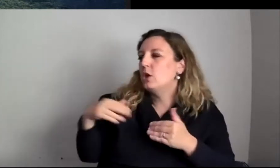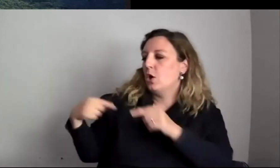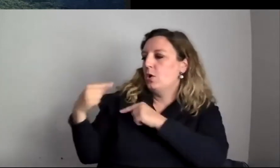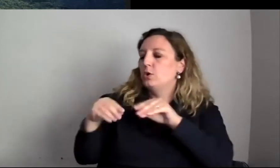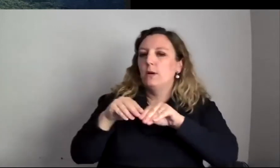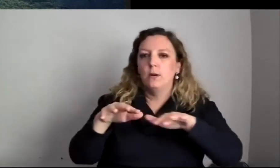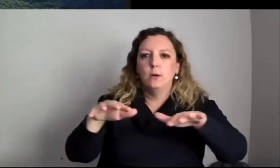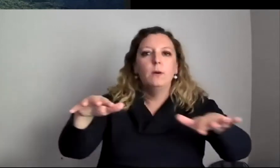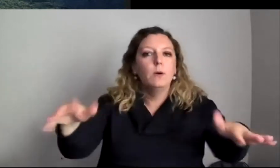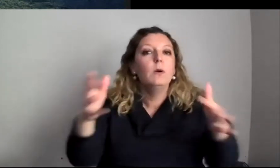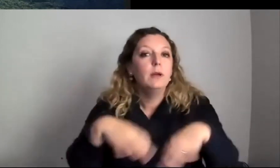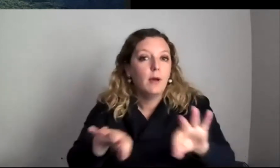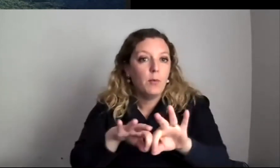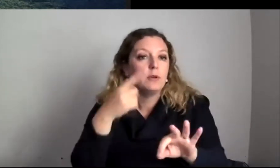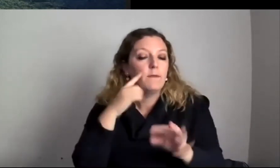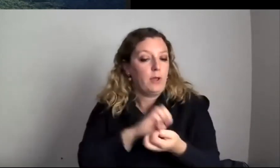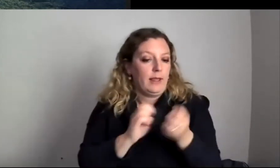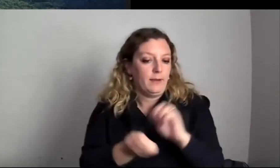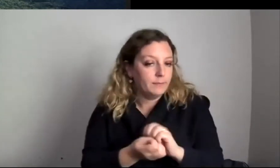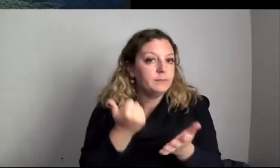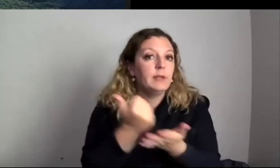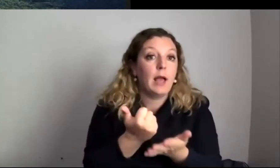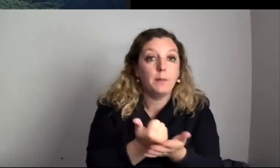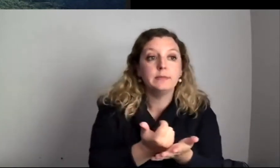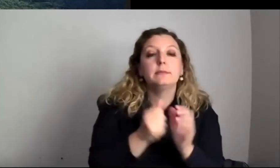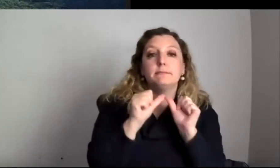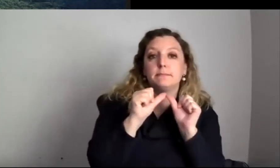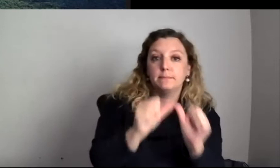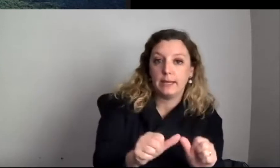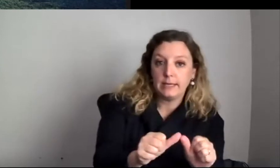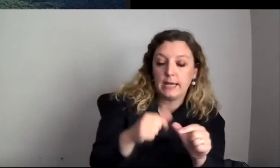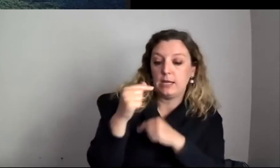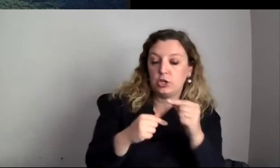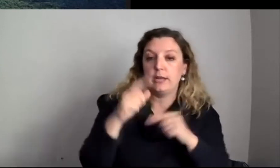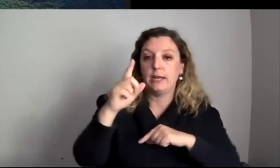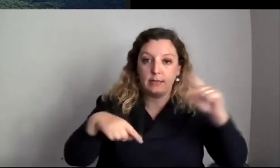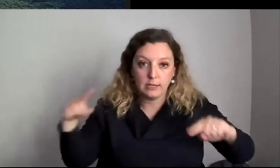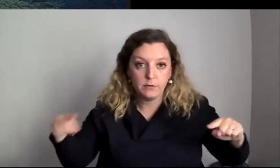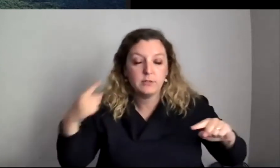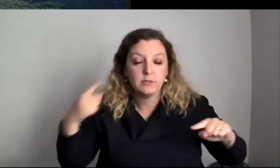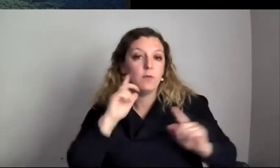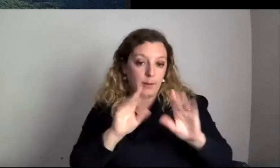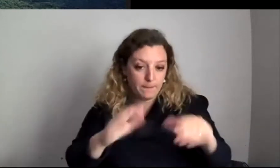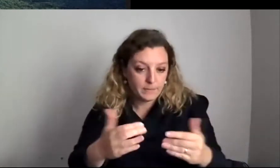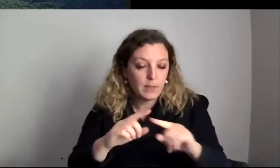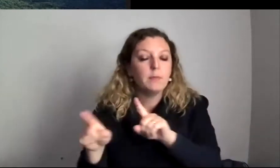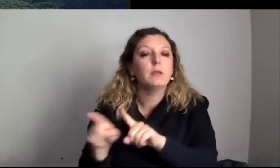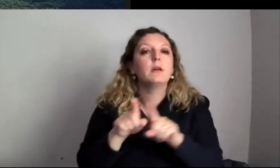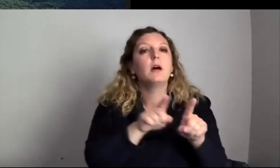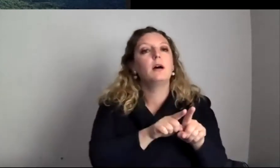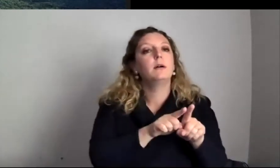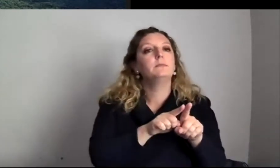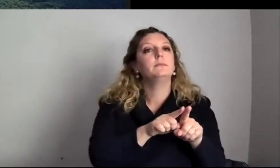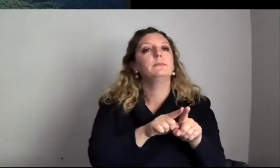important mechanism of evolution that helps to not only maintain genetic diversity within populations, but also